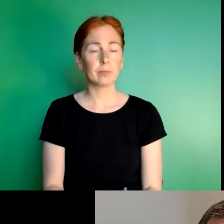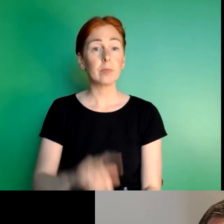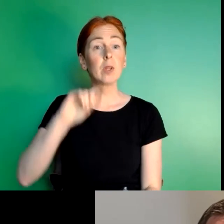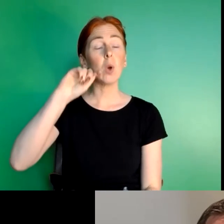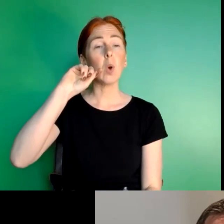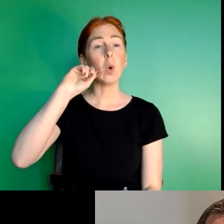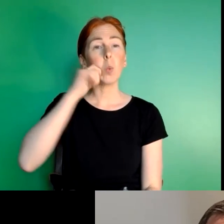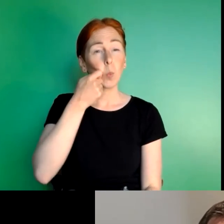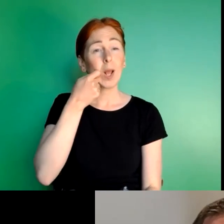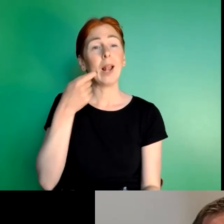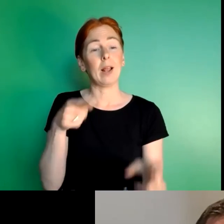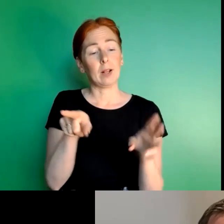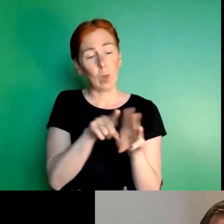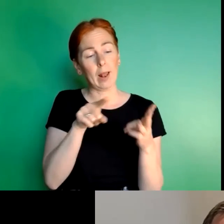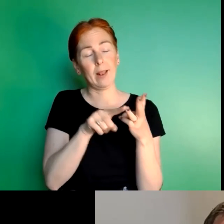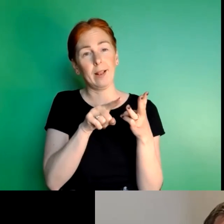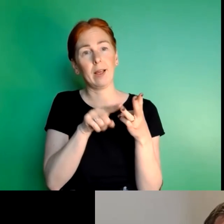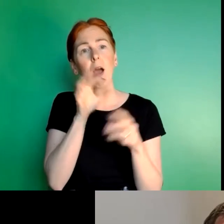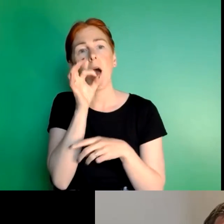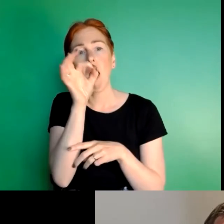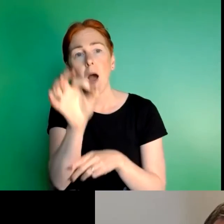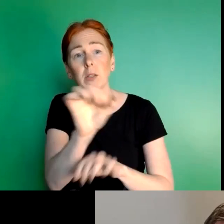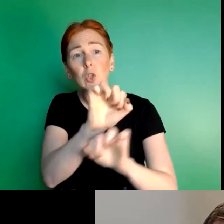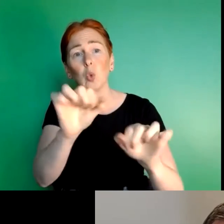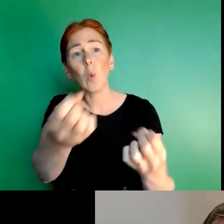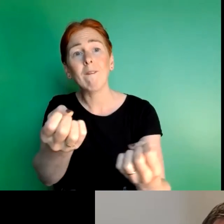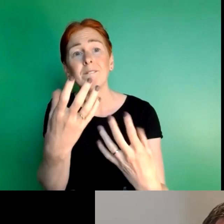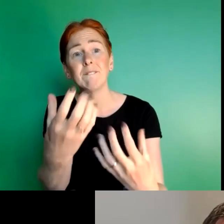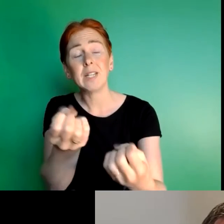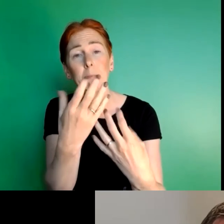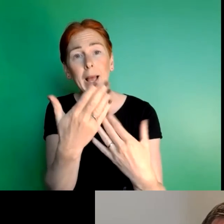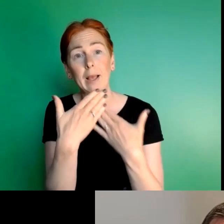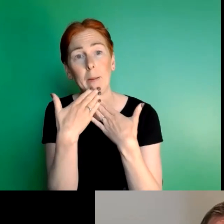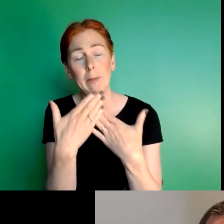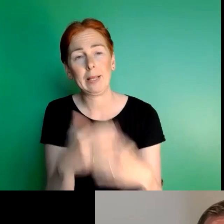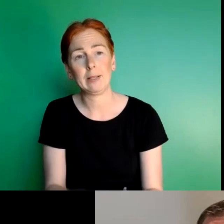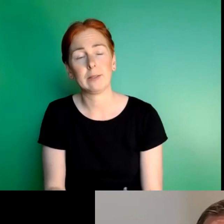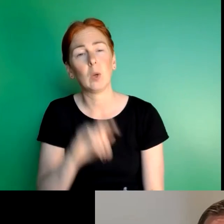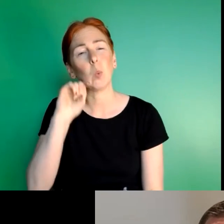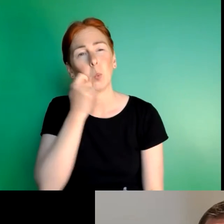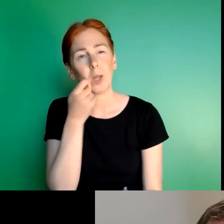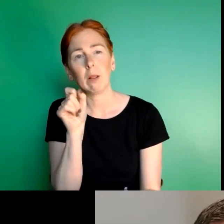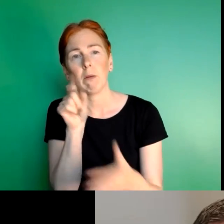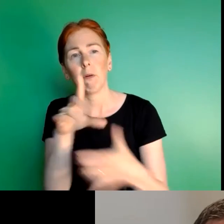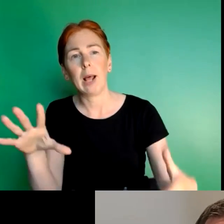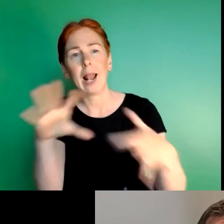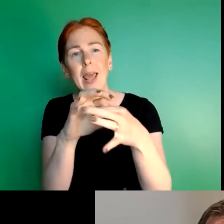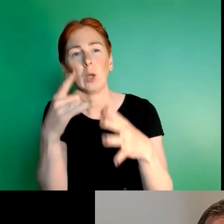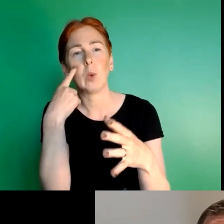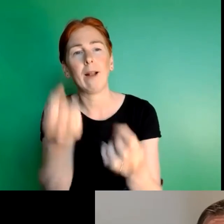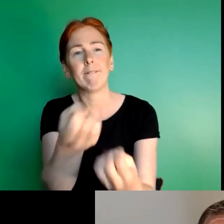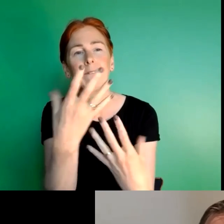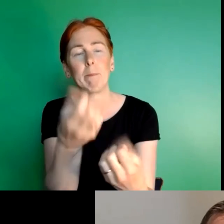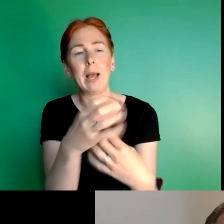today's session. We really, really do value all feedback, and it helps us to develop our webinars and other